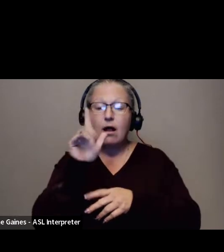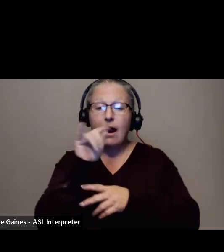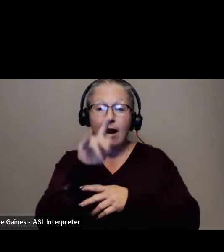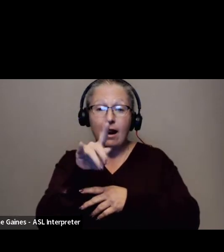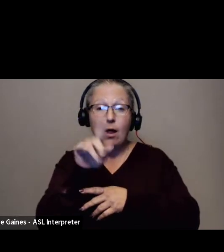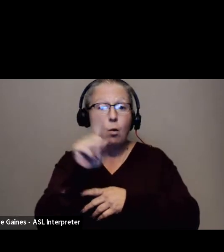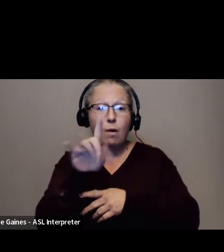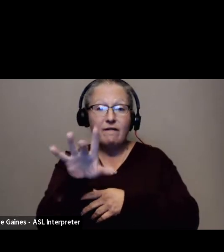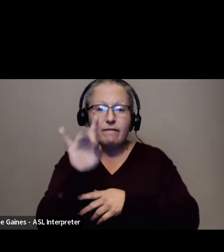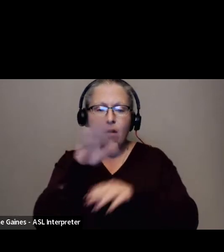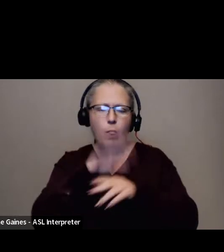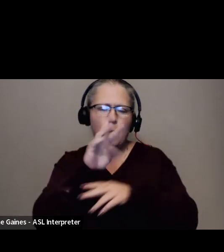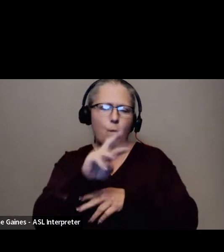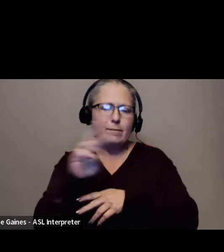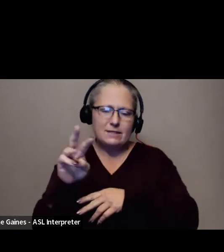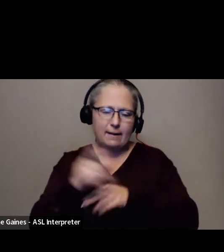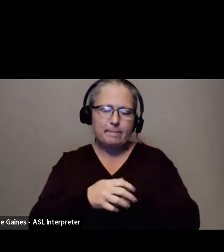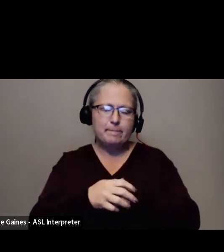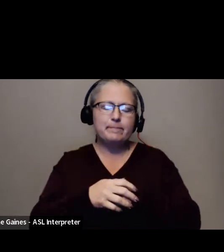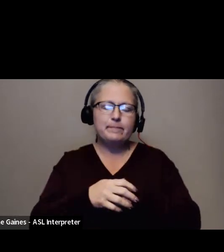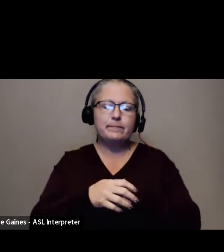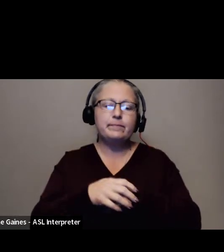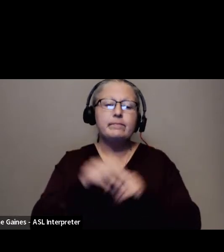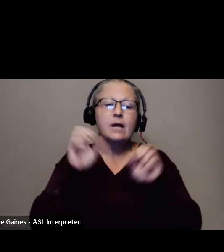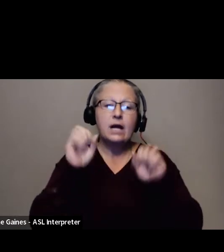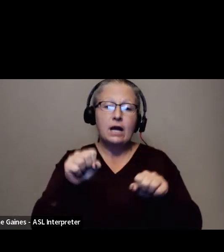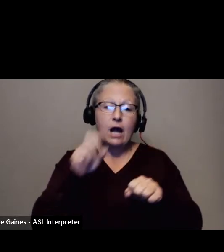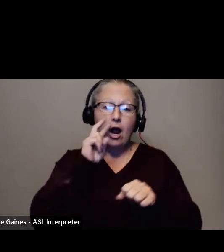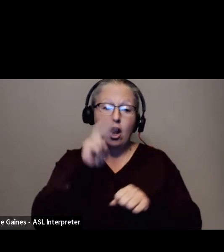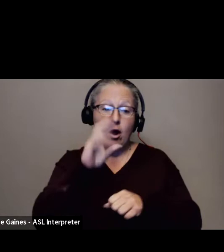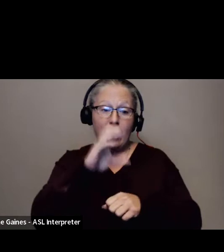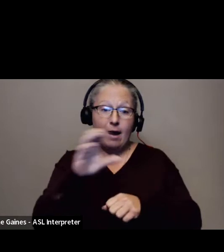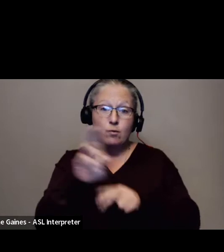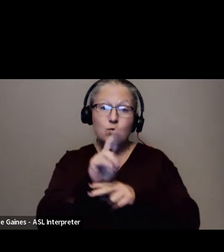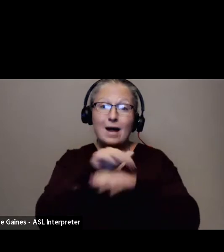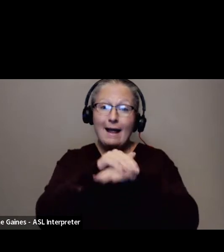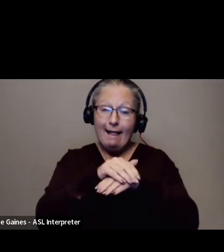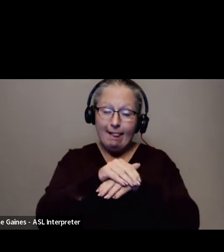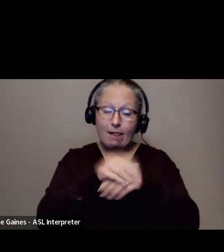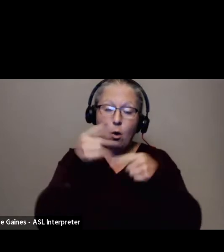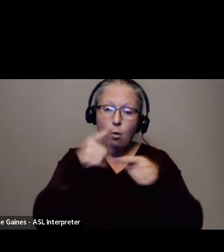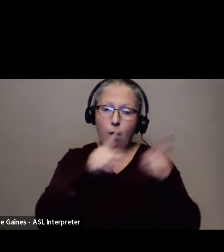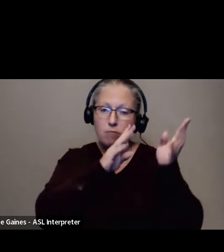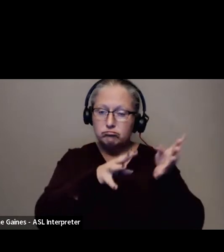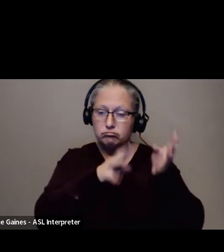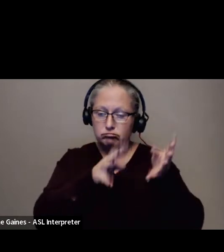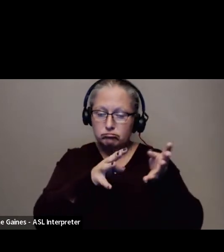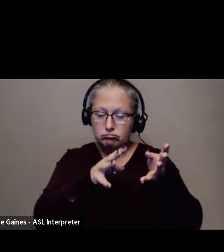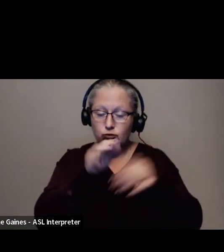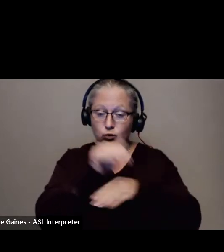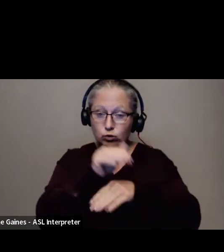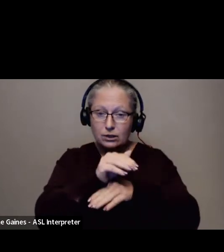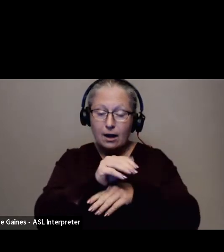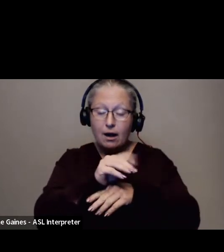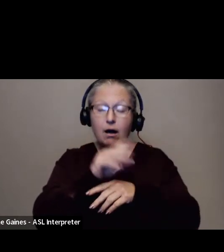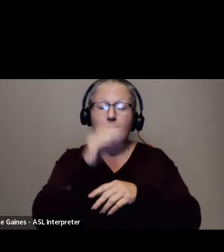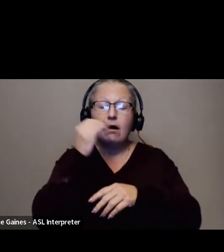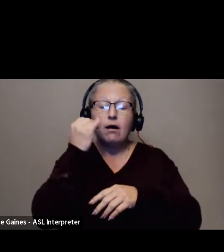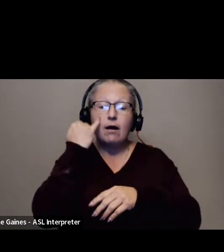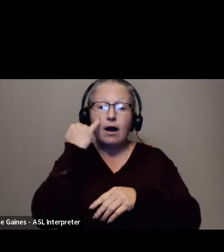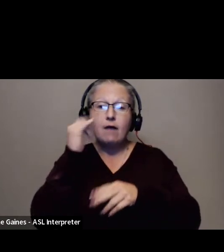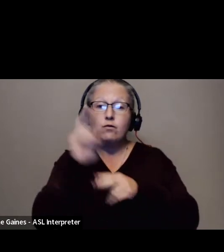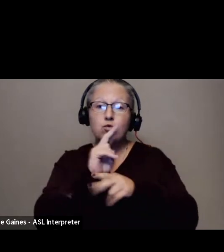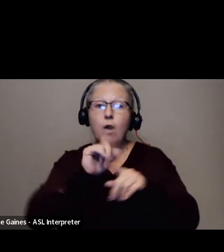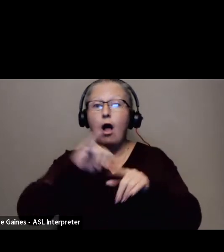can be found on our website. You may view the captions in English as we live stream our meeting tonight, and you may view the captions